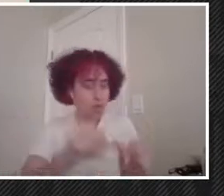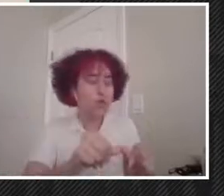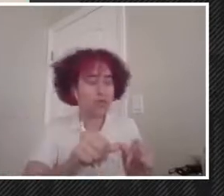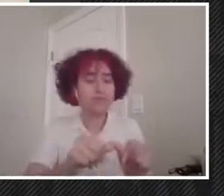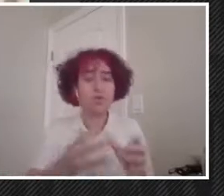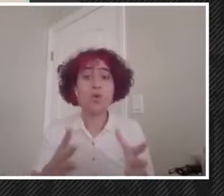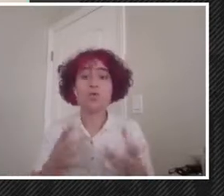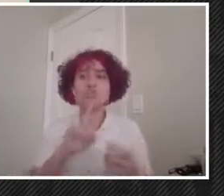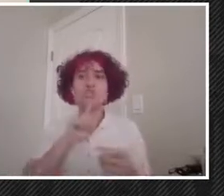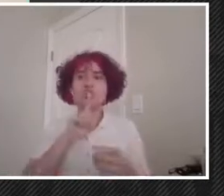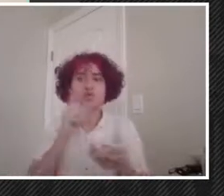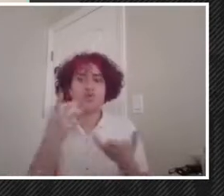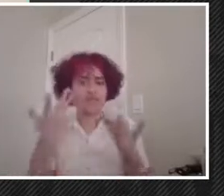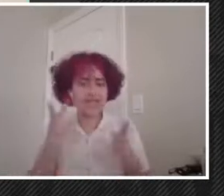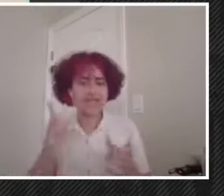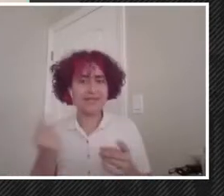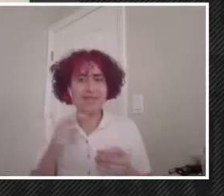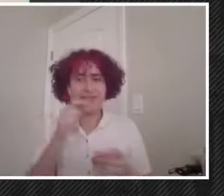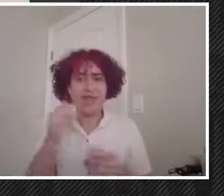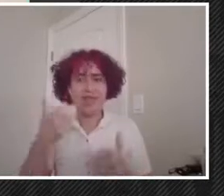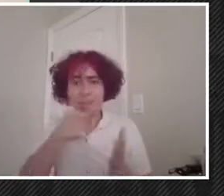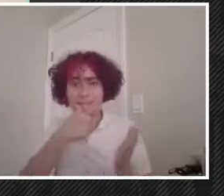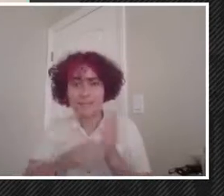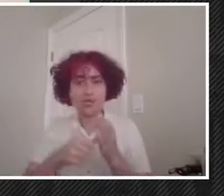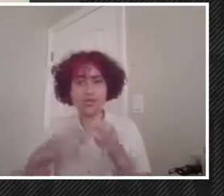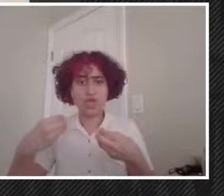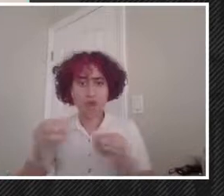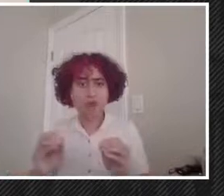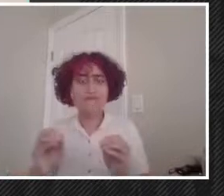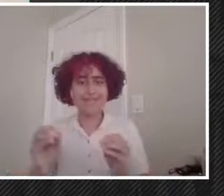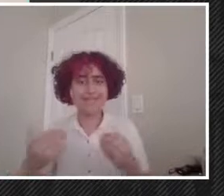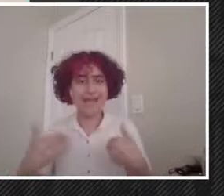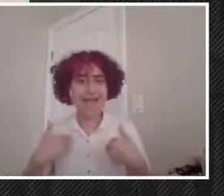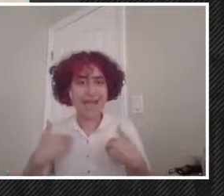the post office has the funding and the capacity